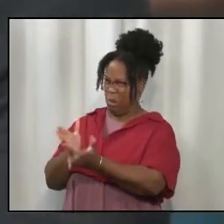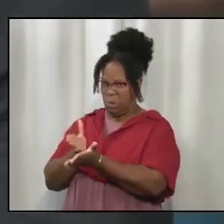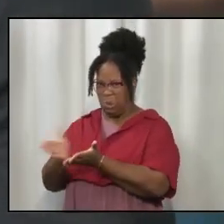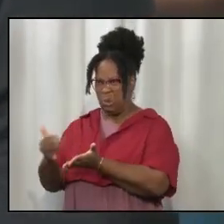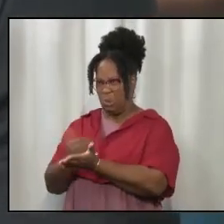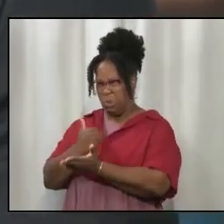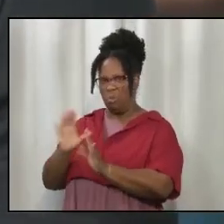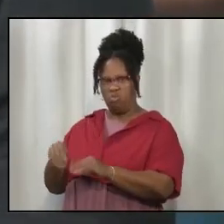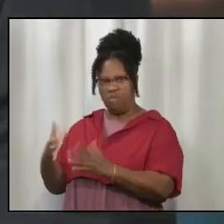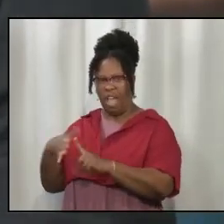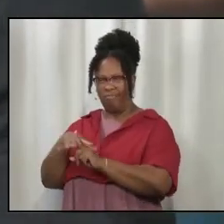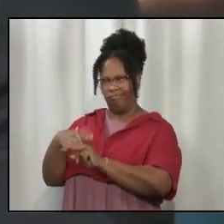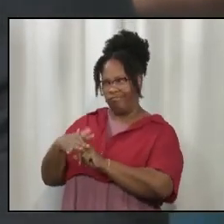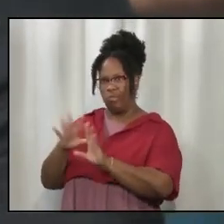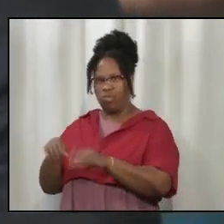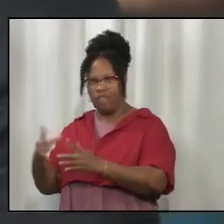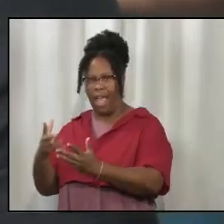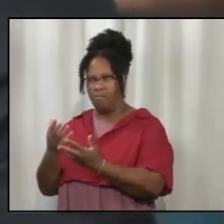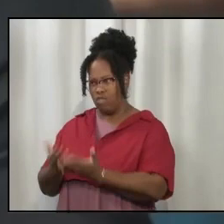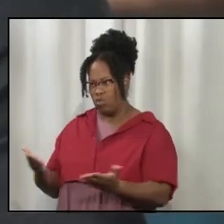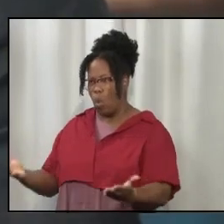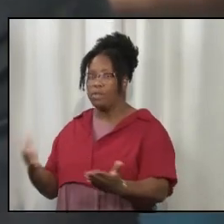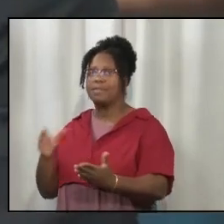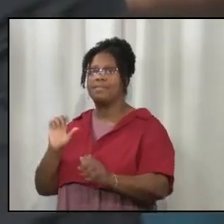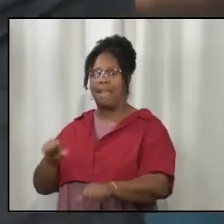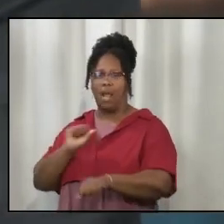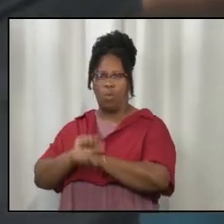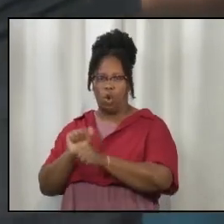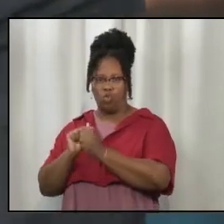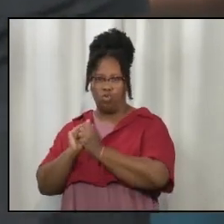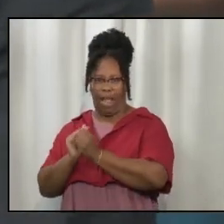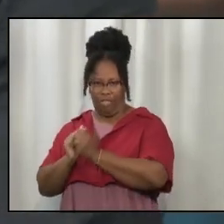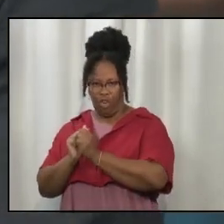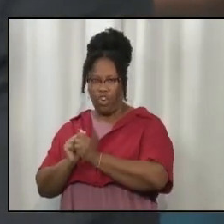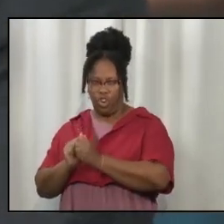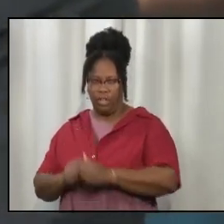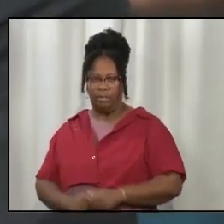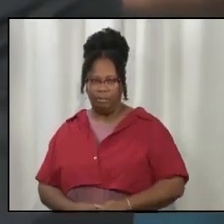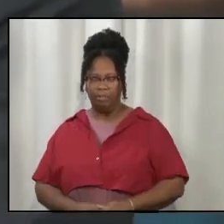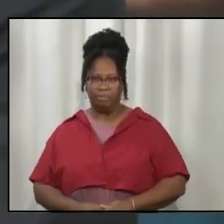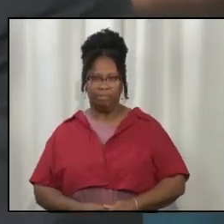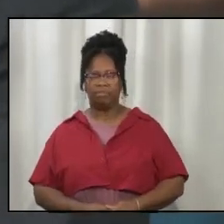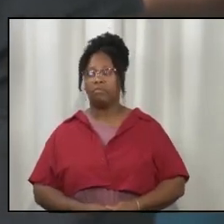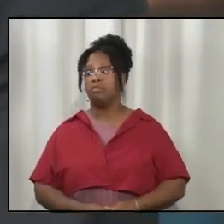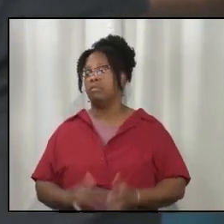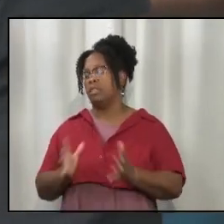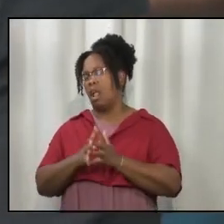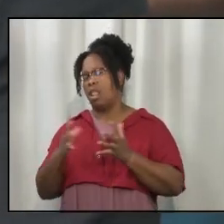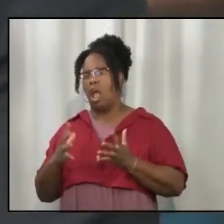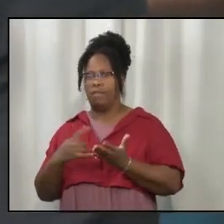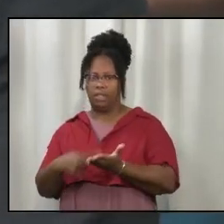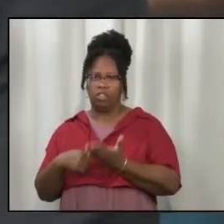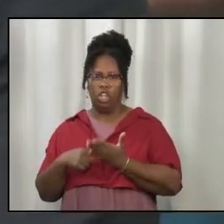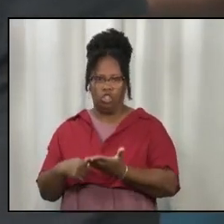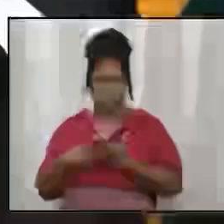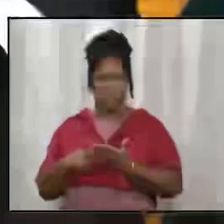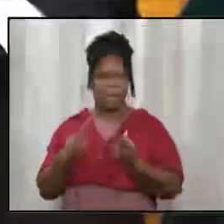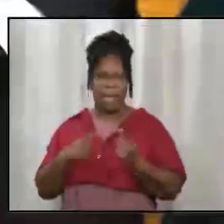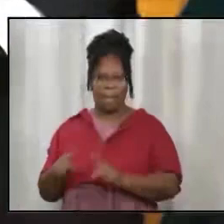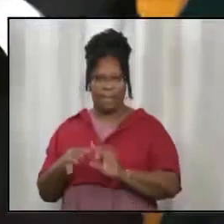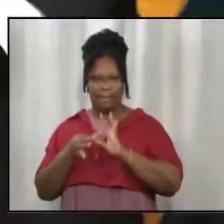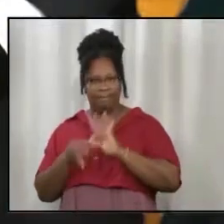resources that we have in our community. We're able to work together and coordinate. You know, there's a lot of conversation, again, about